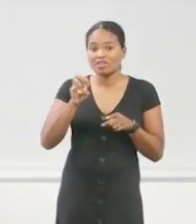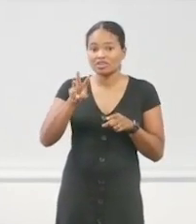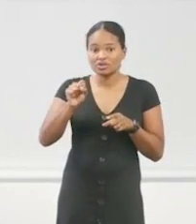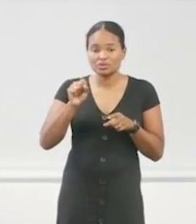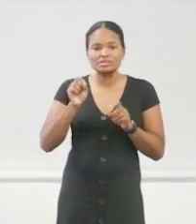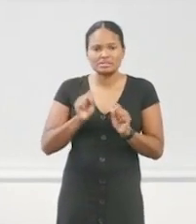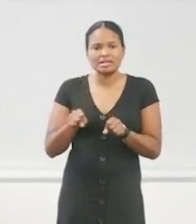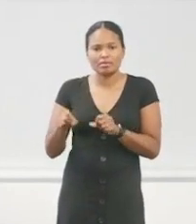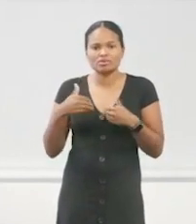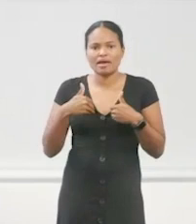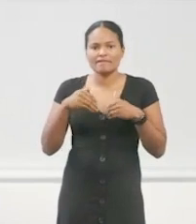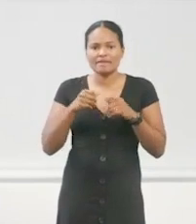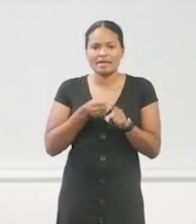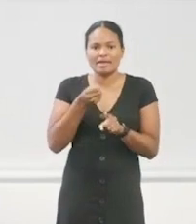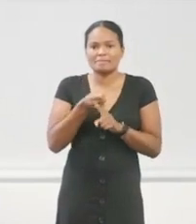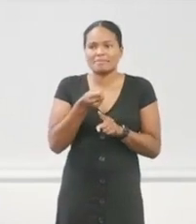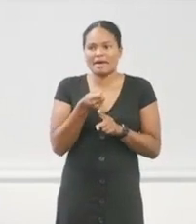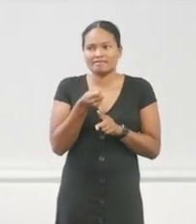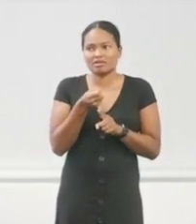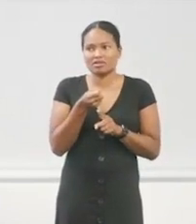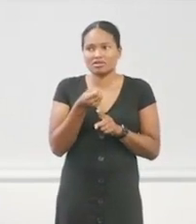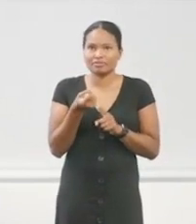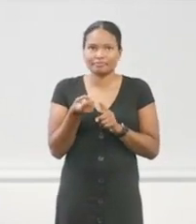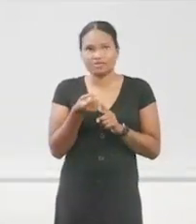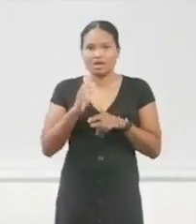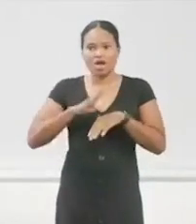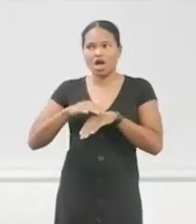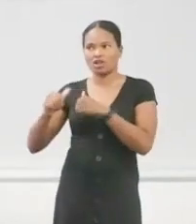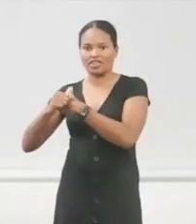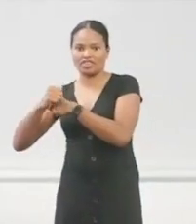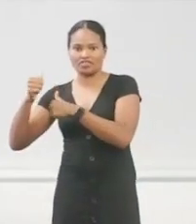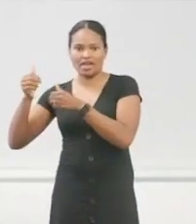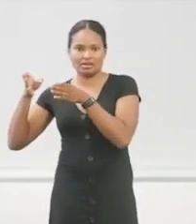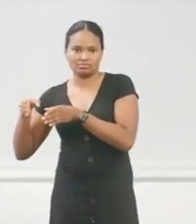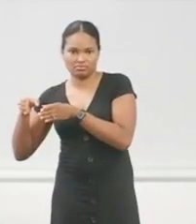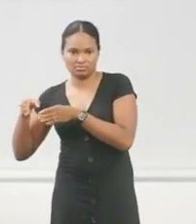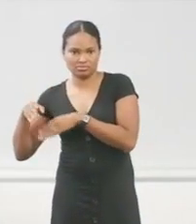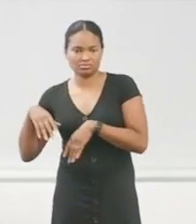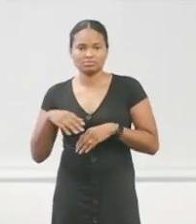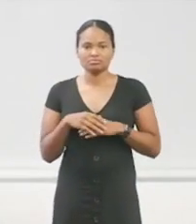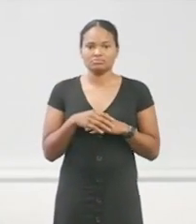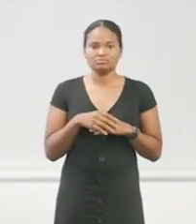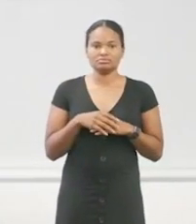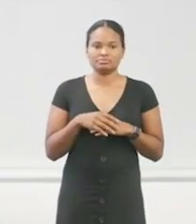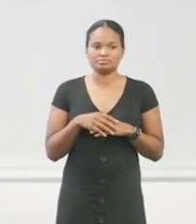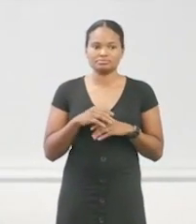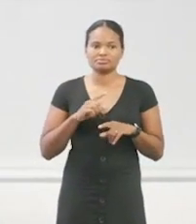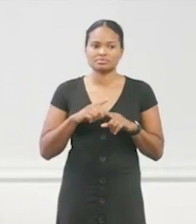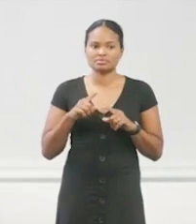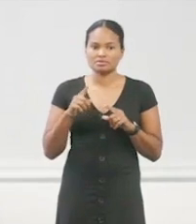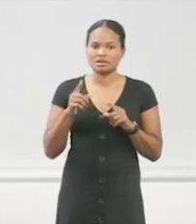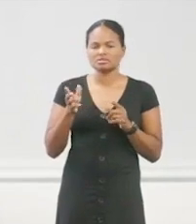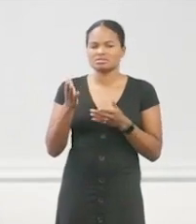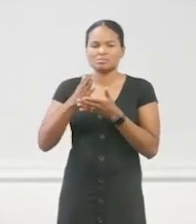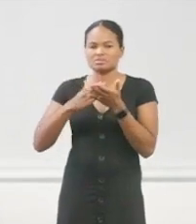impactful impact on the threat actors, such as, say, Lockbit or a few other ones. But so